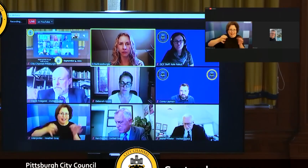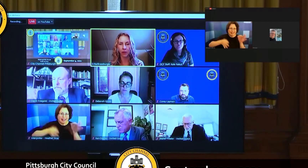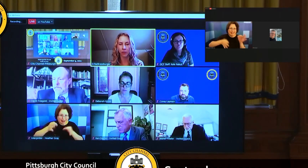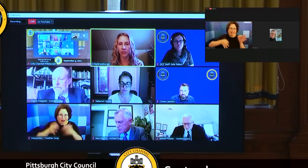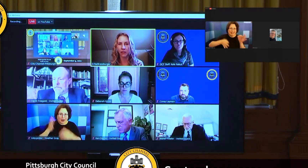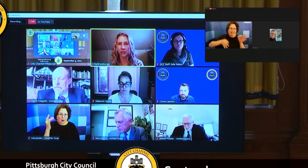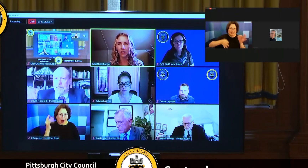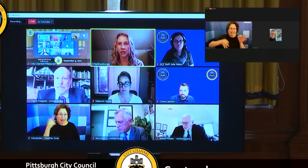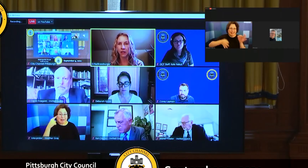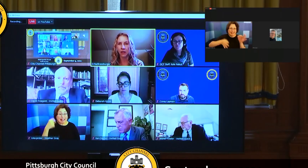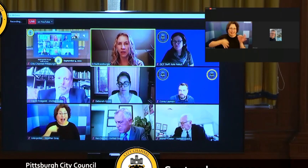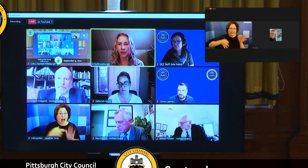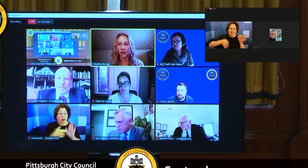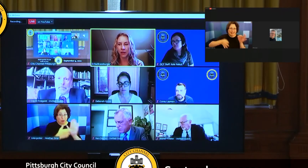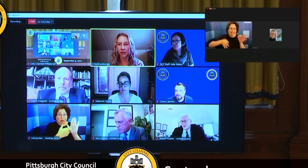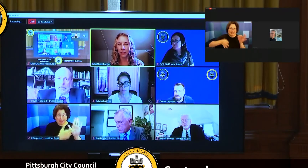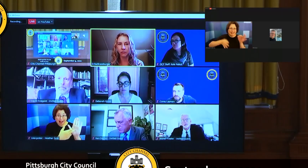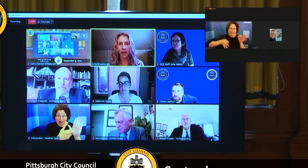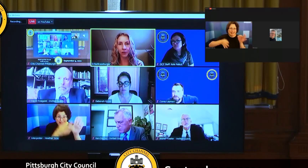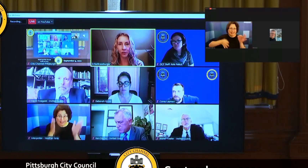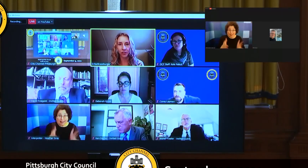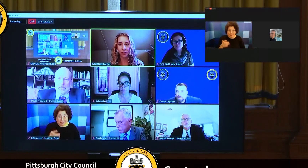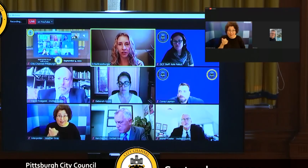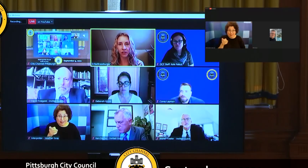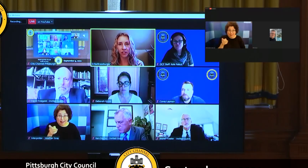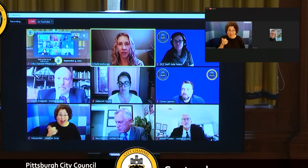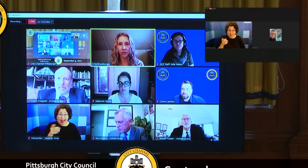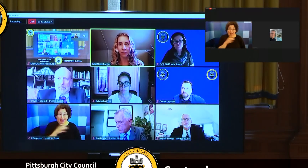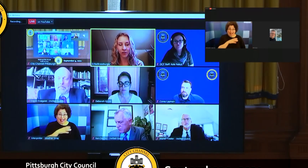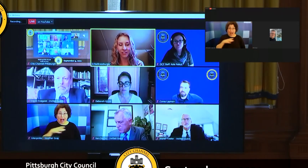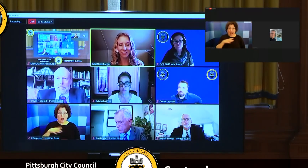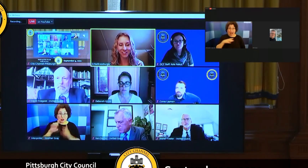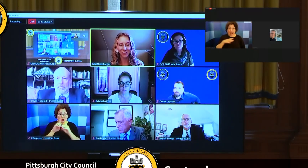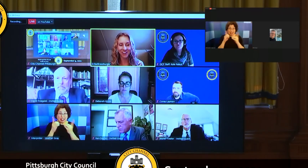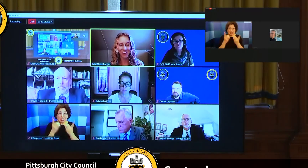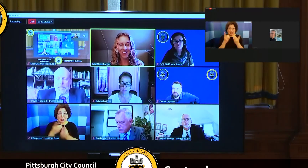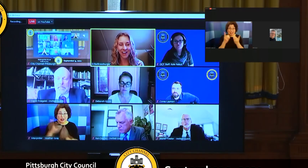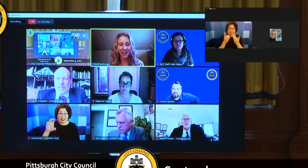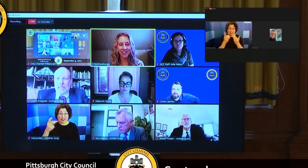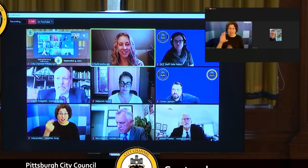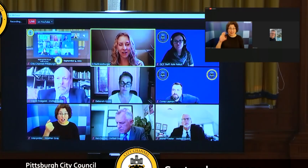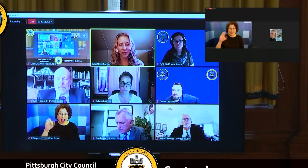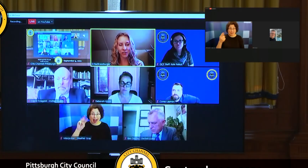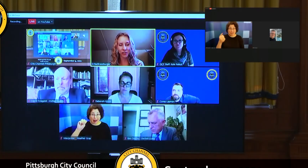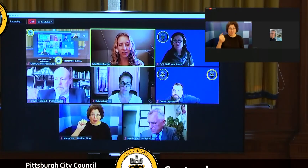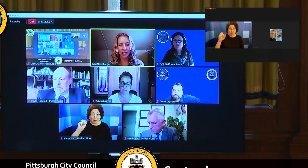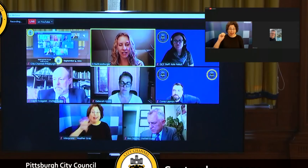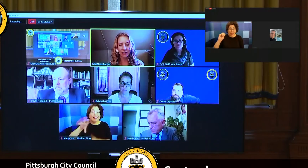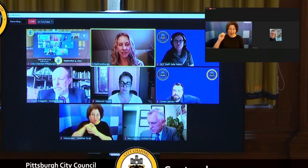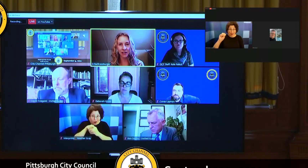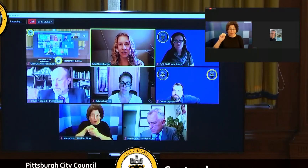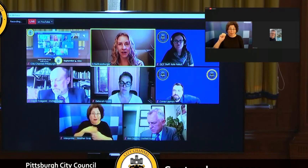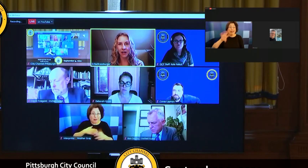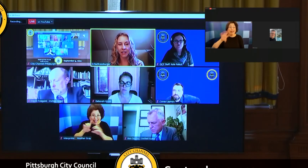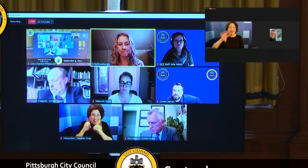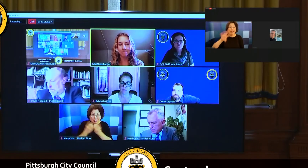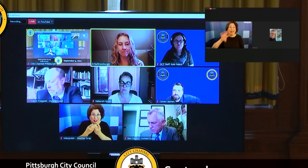I represent the council district that Chatham falls into, and that's Council District 8.